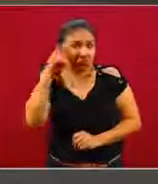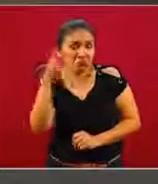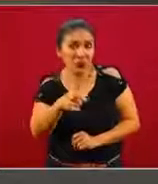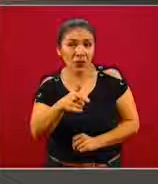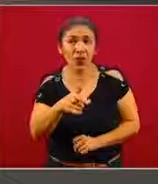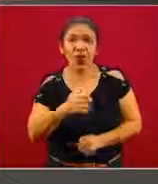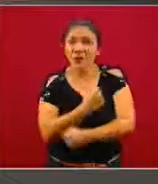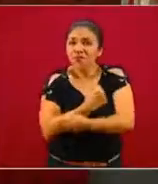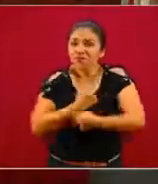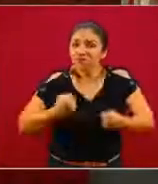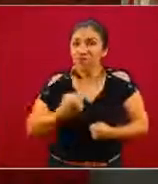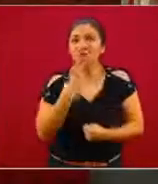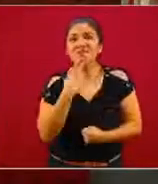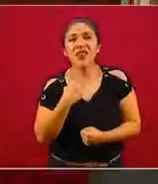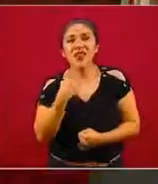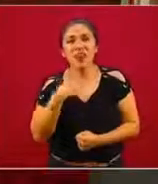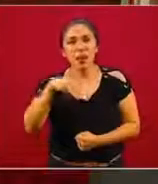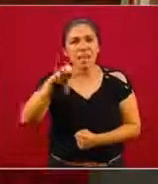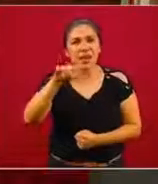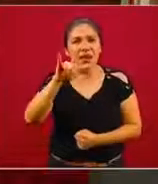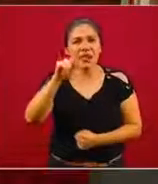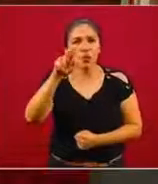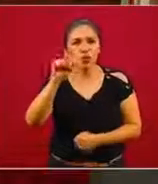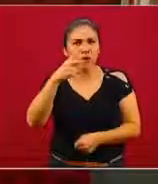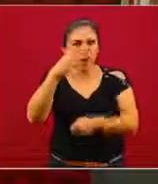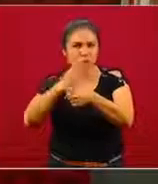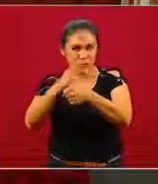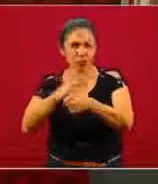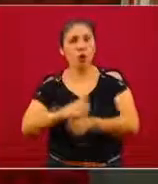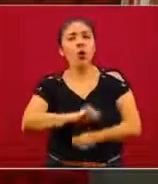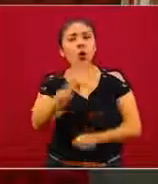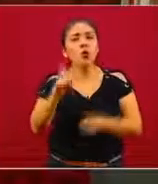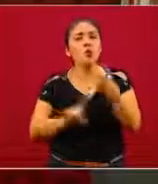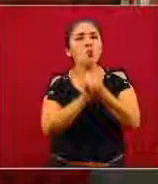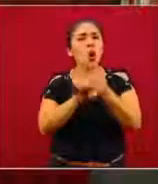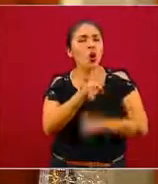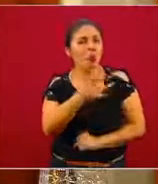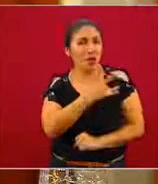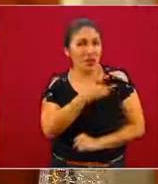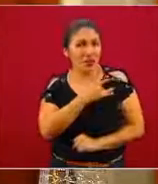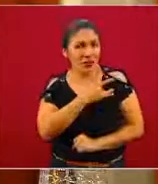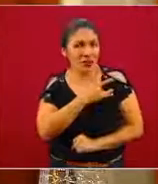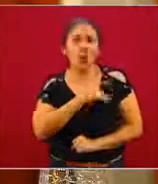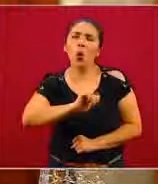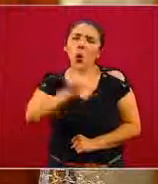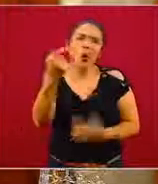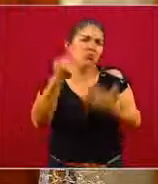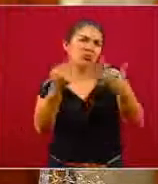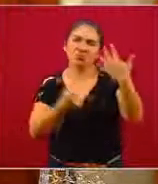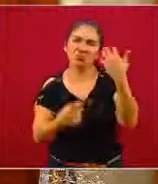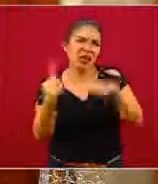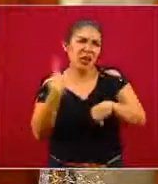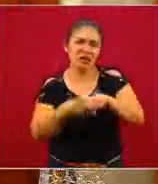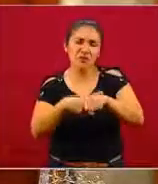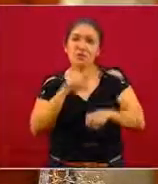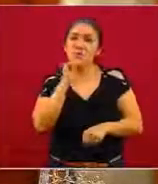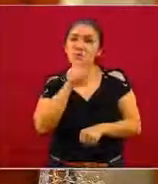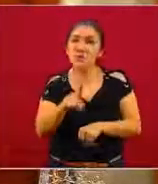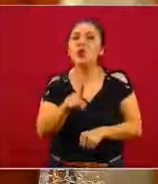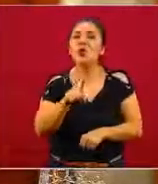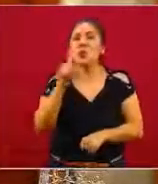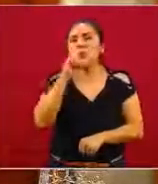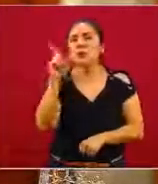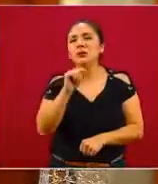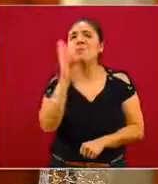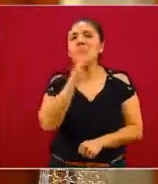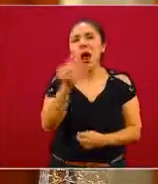There's evidence that obesity and diabetes and other